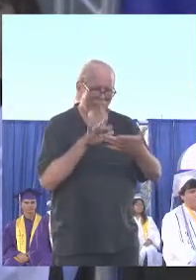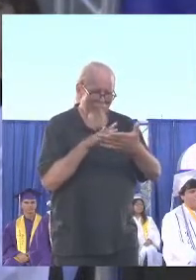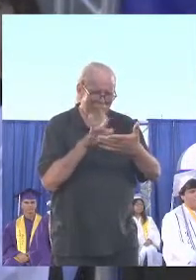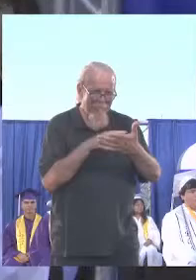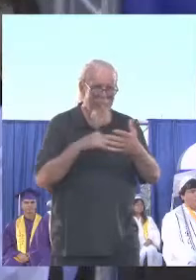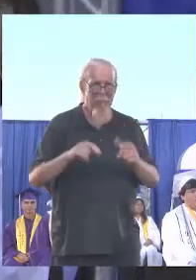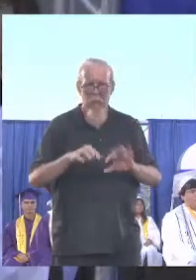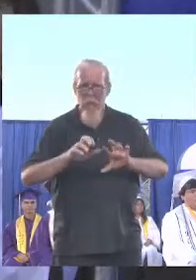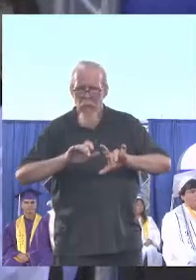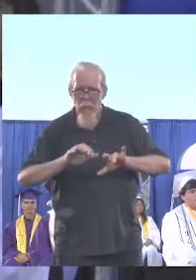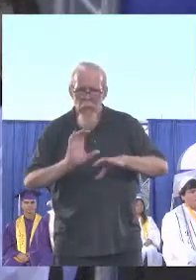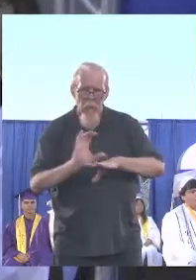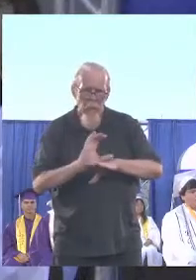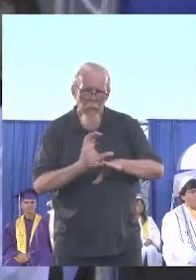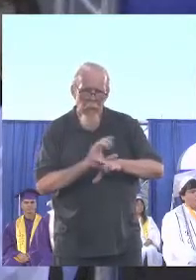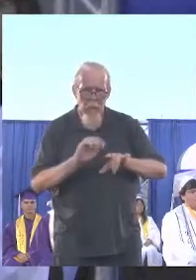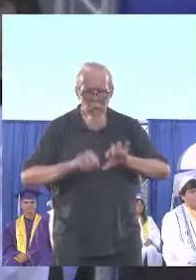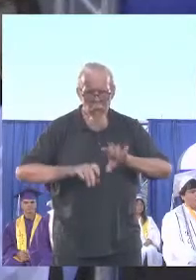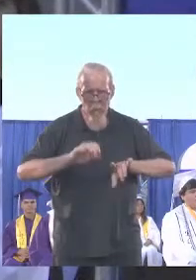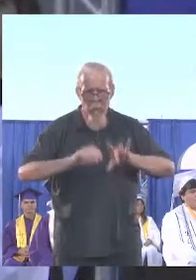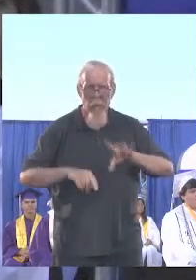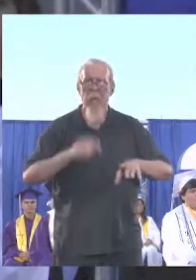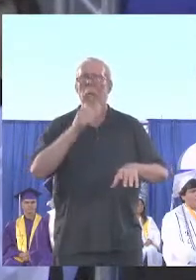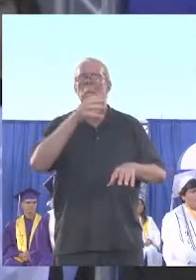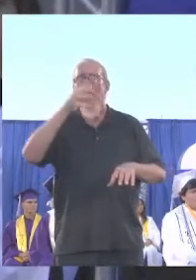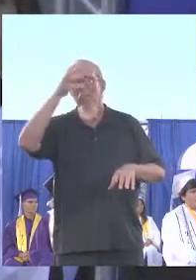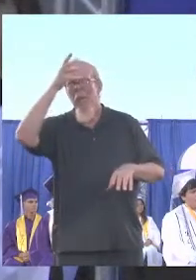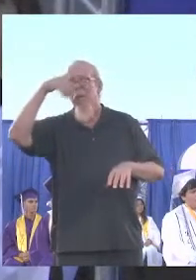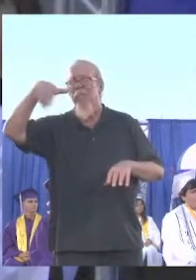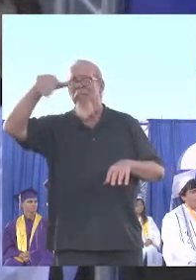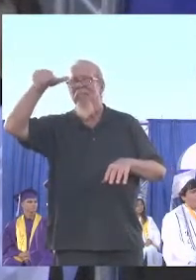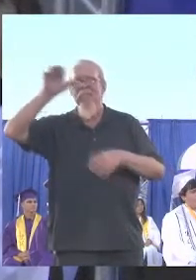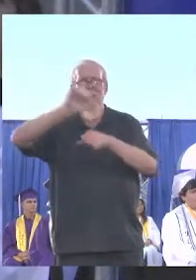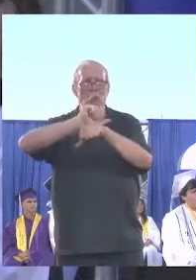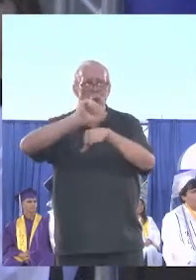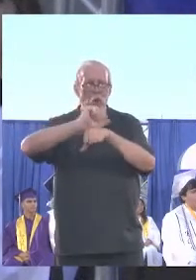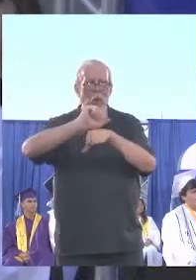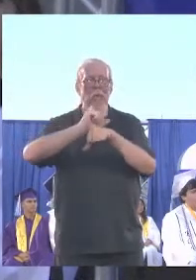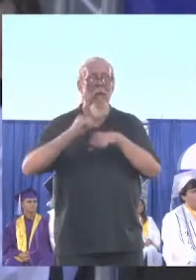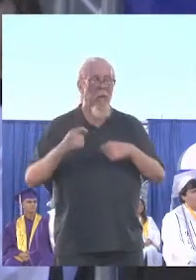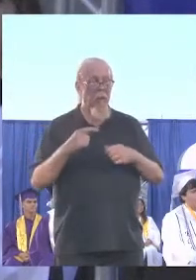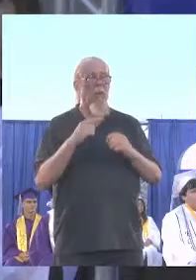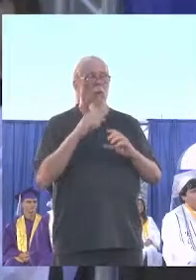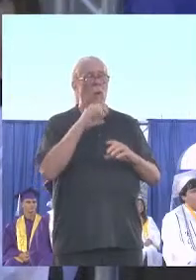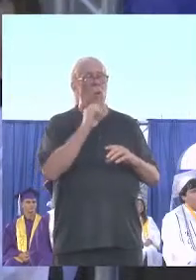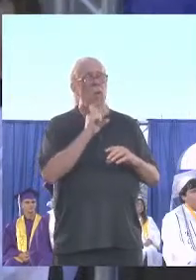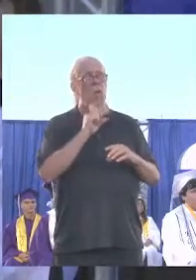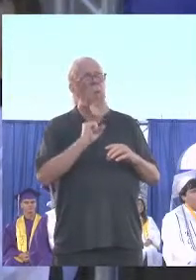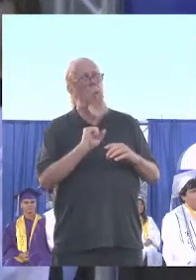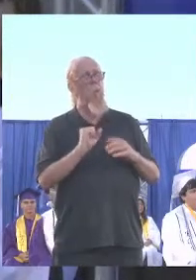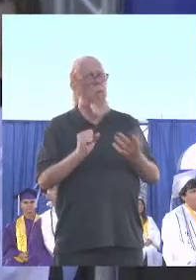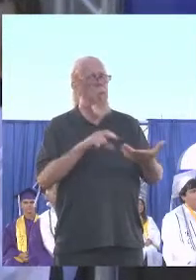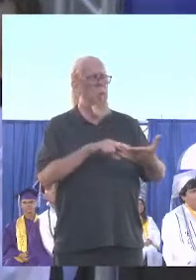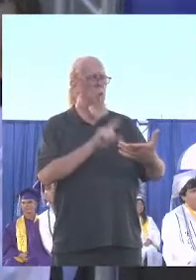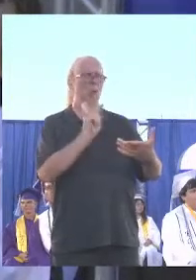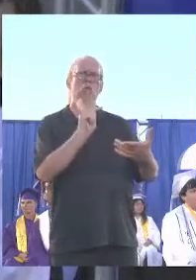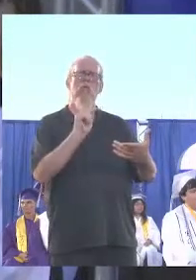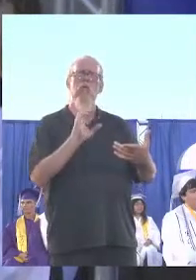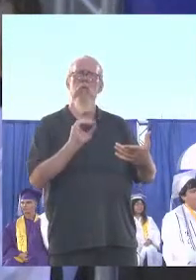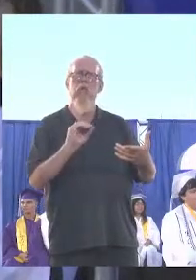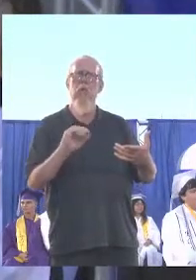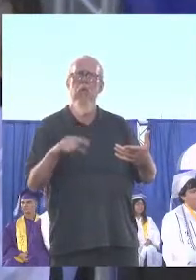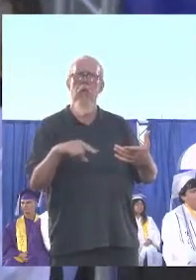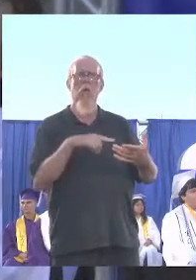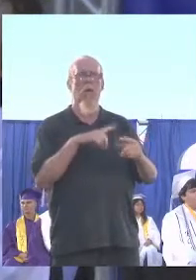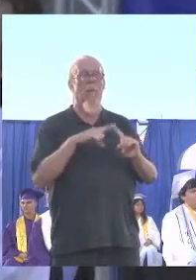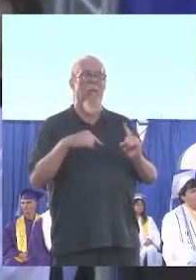while our parents and guardians were at work trying to support us. As we got older, we started to use technology as more of a tool, yet we were always told that the screen was the root